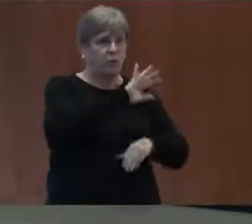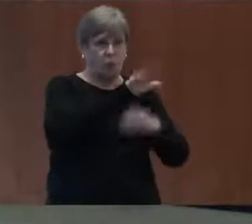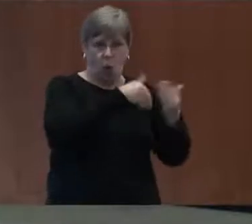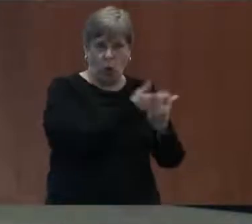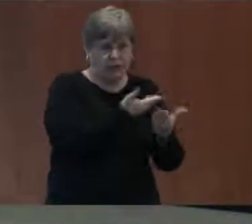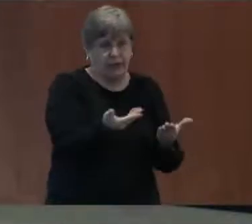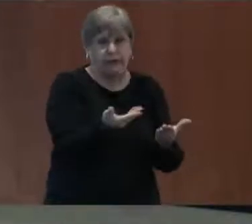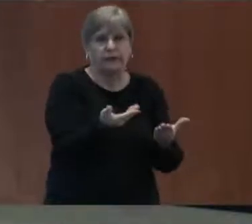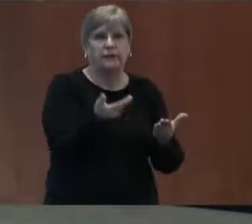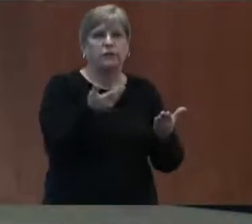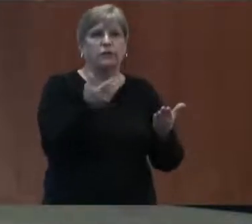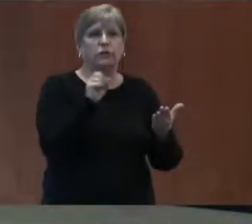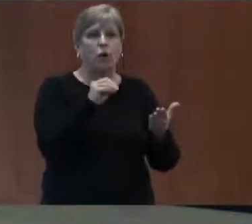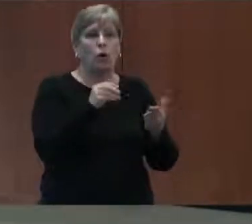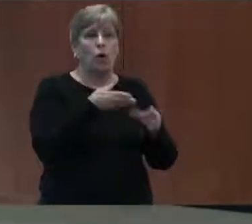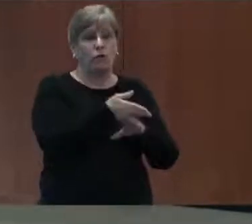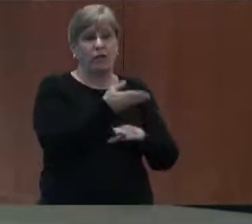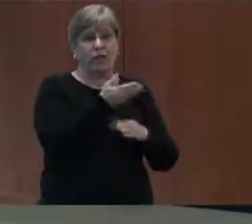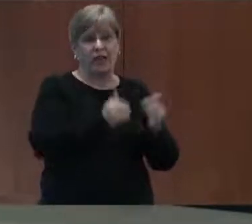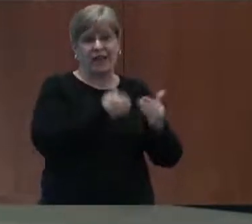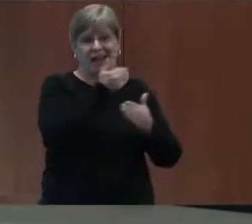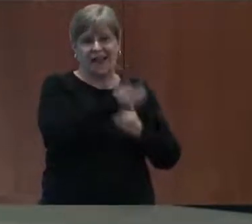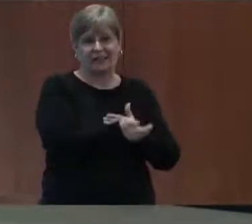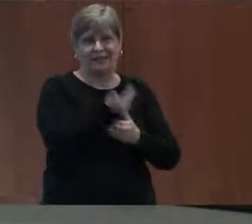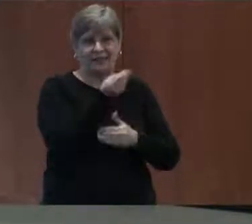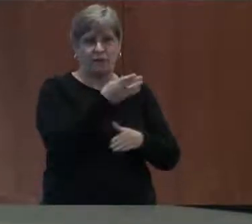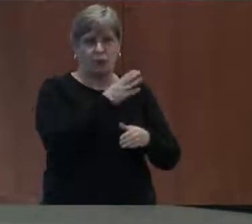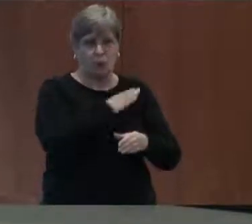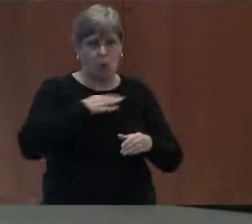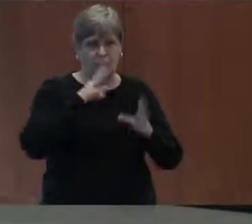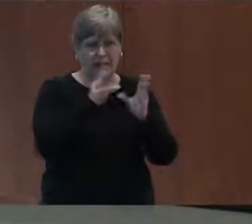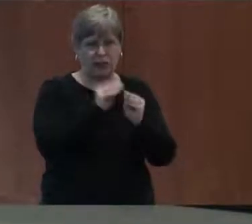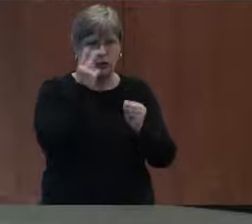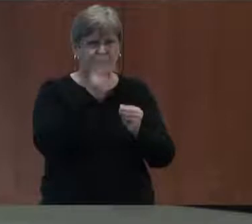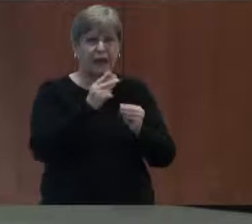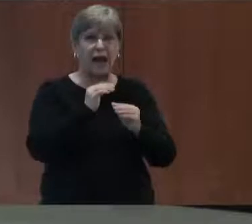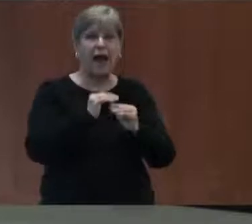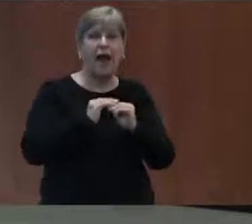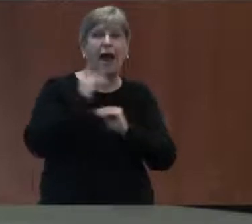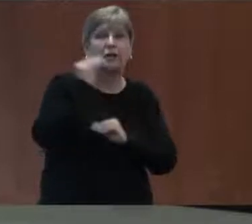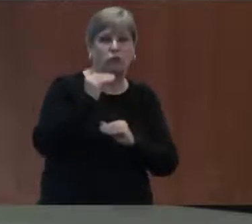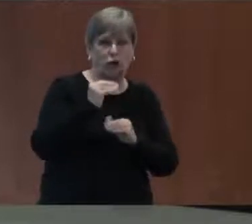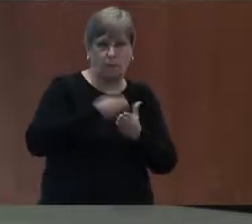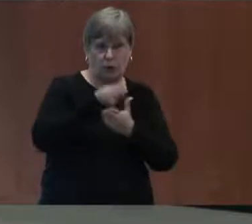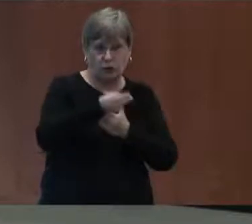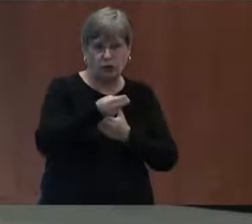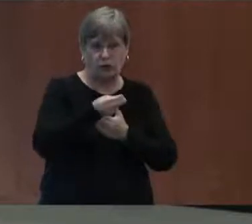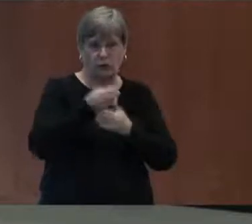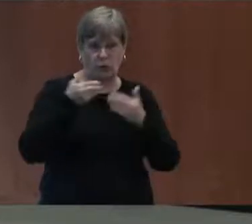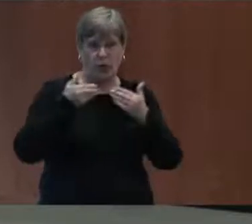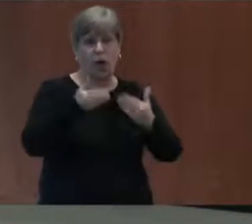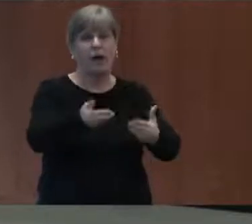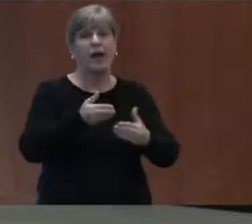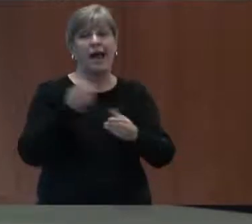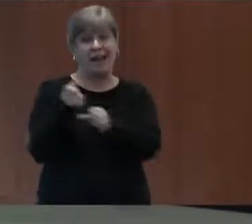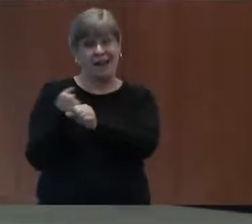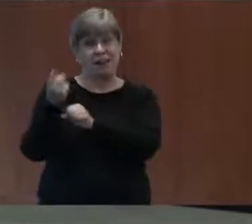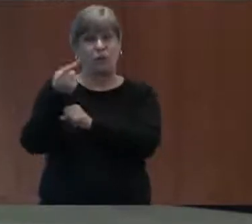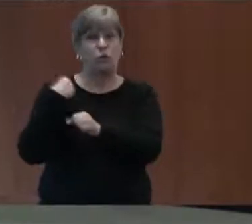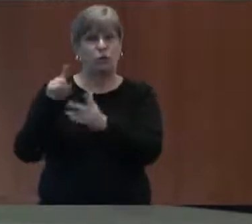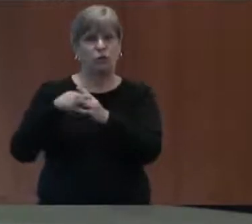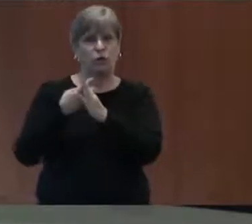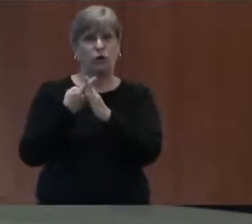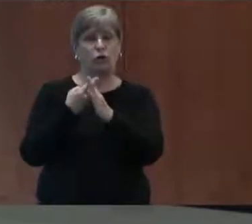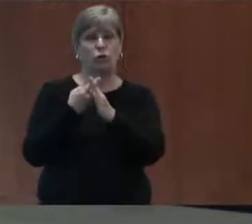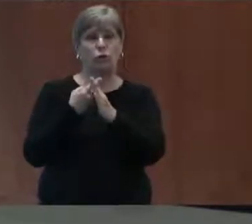can come in. So over the next several board meetings, I think you'll see some additional procurements moving forward. And even into next year, we'll start actually to move